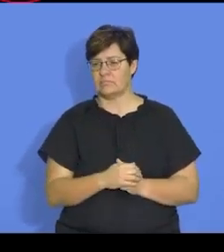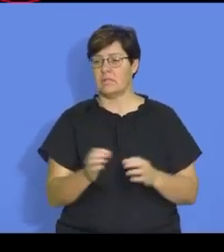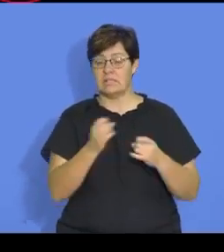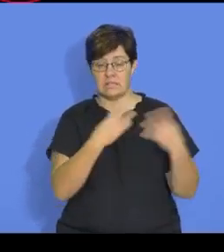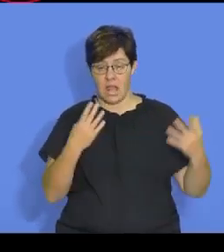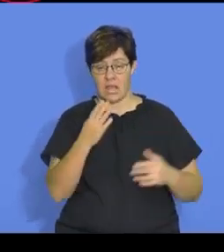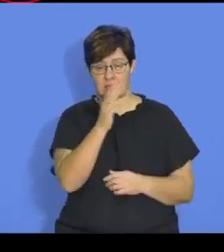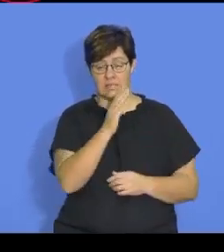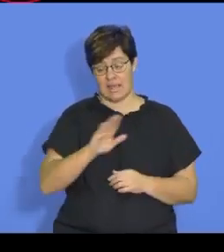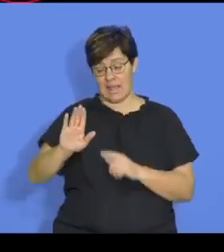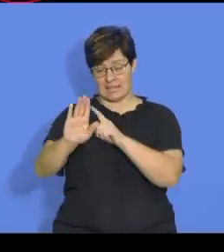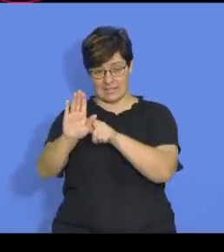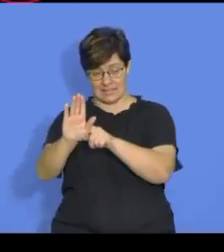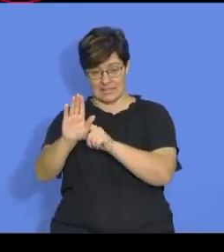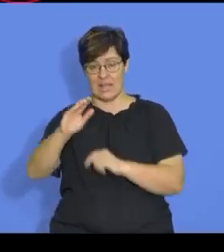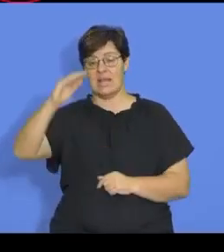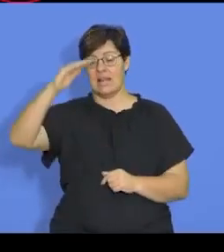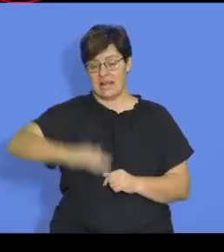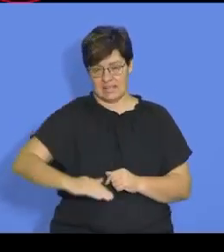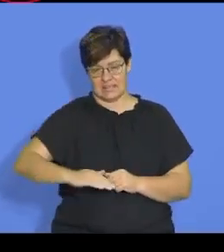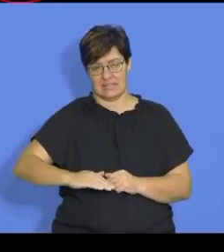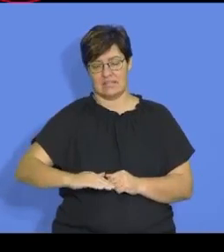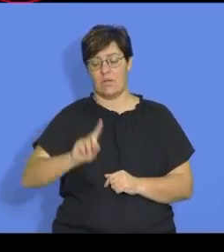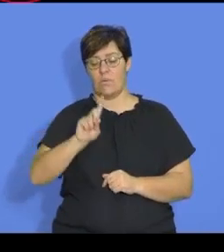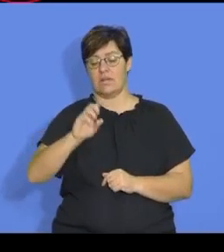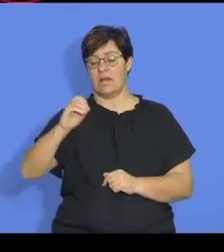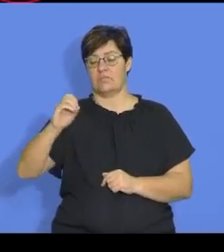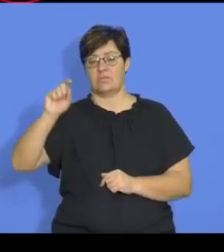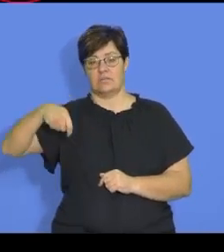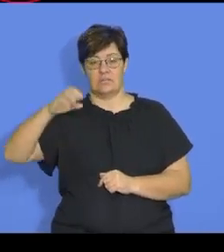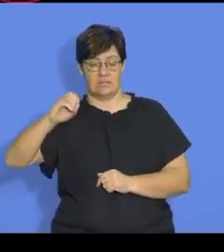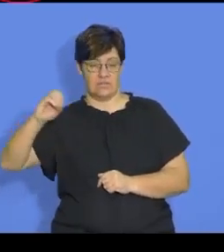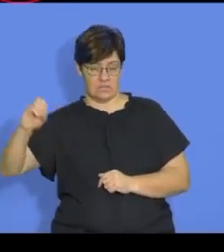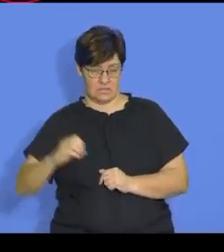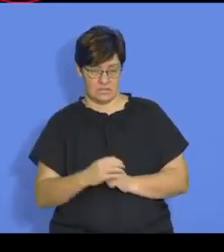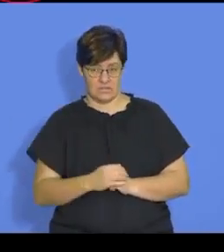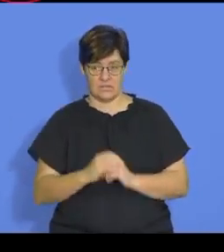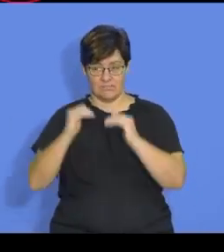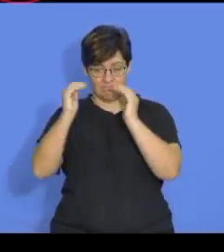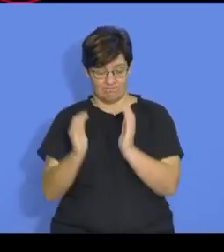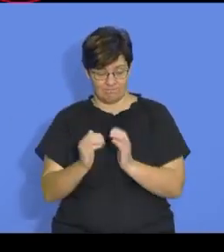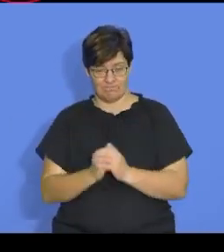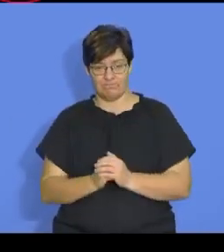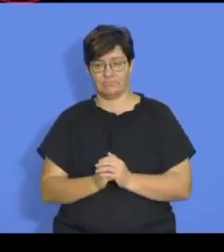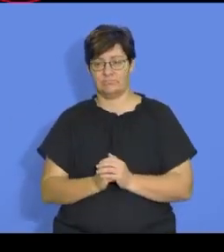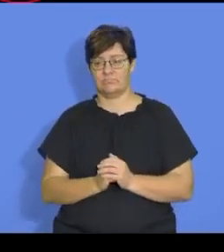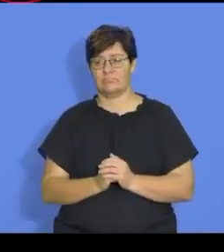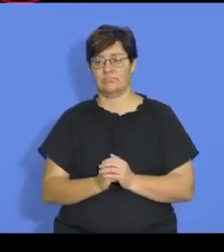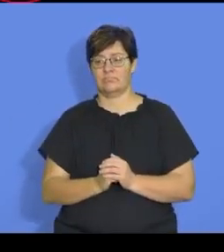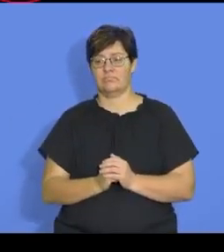with Candace, decreased her capital by 100,000. In brackets, I'm just going to